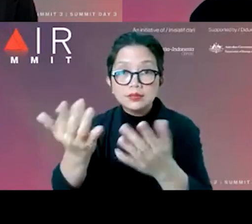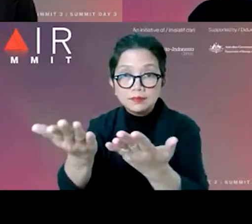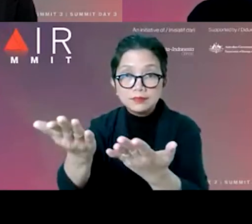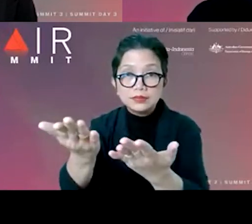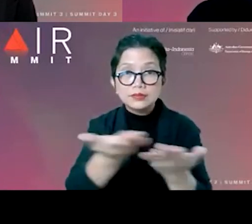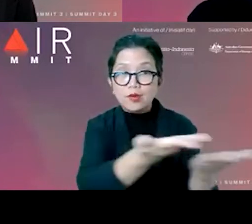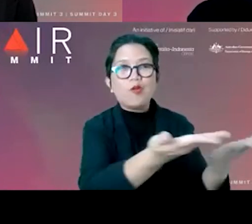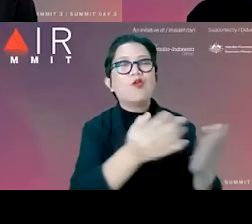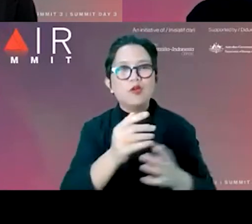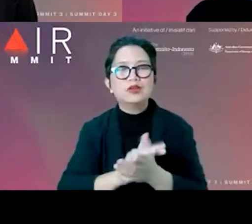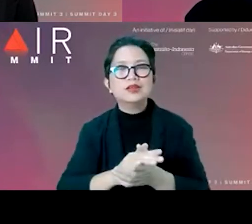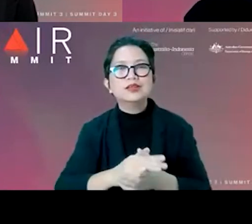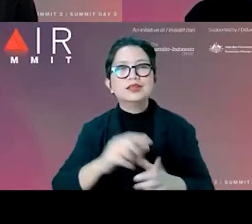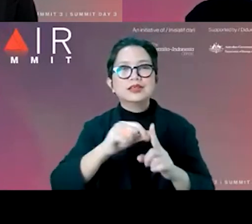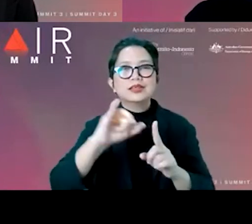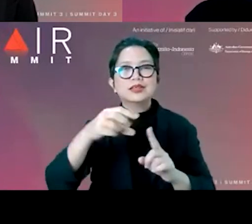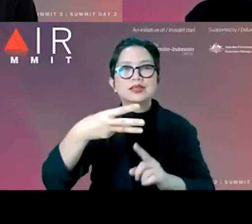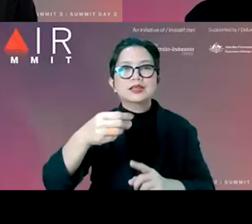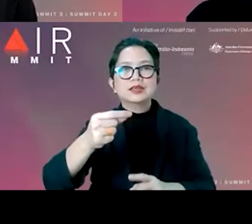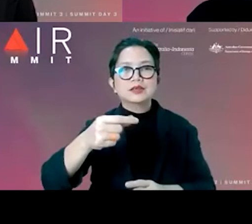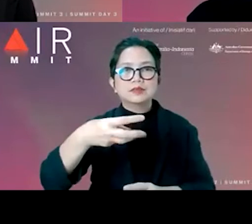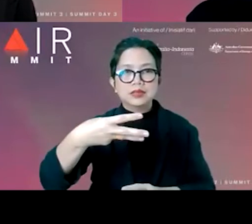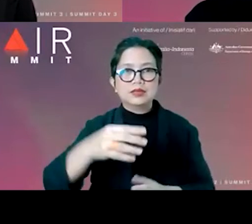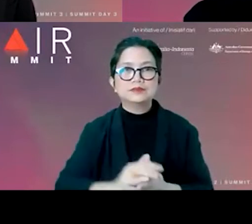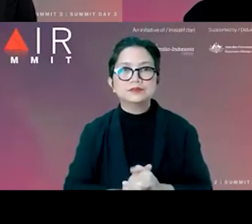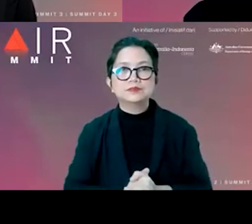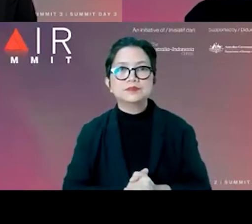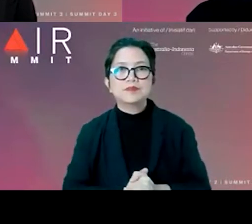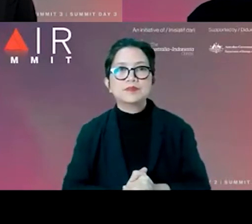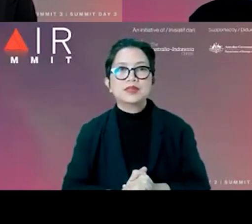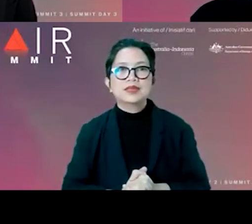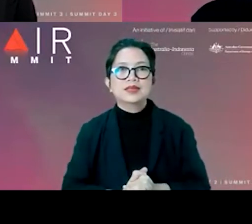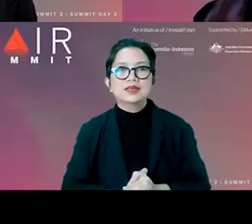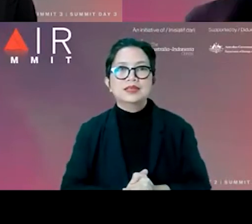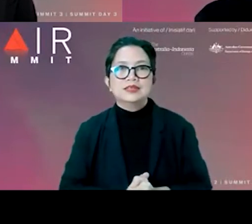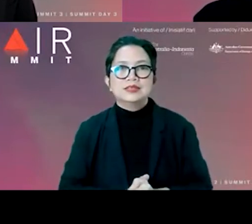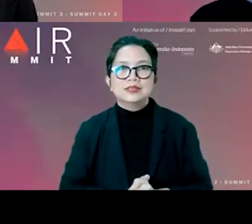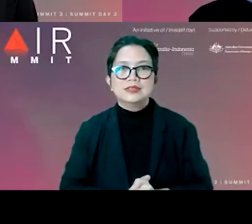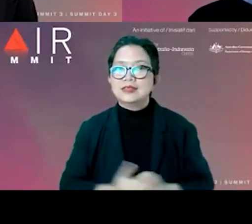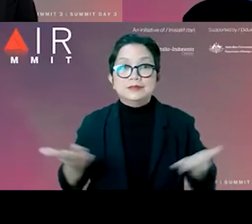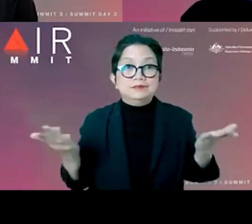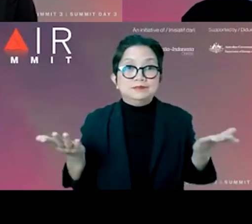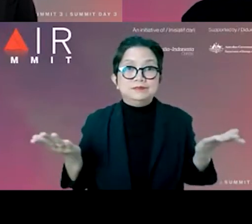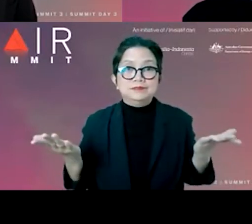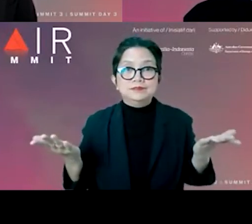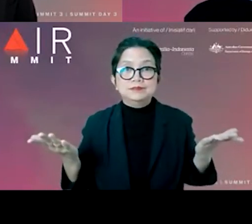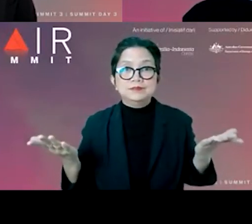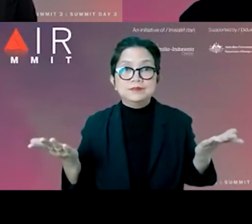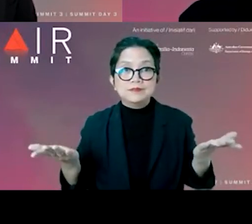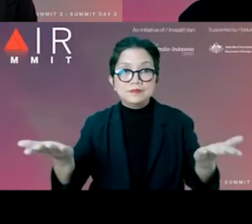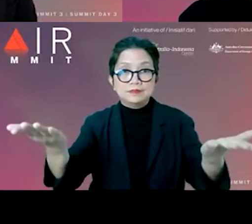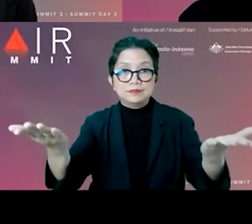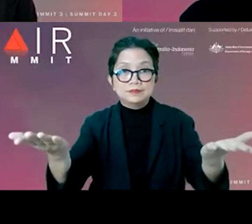Teamwork. I think Helen wanted you to go first, so please go ahead. I just wasn't sure whether you were unmuted or something. Go for it, Tuti.